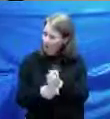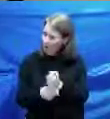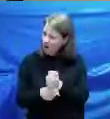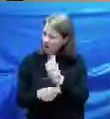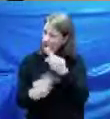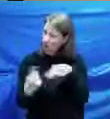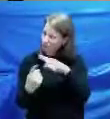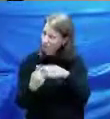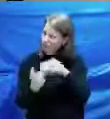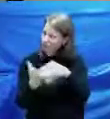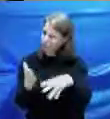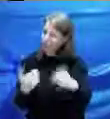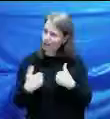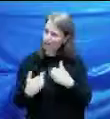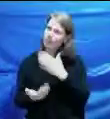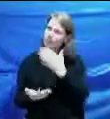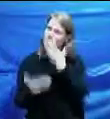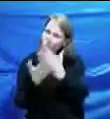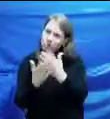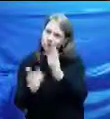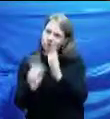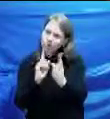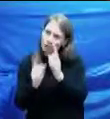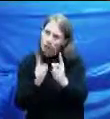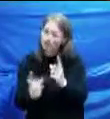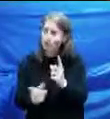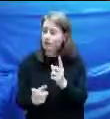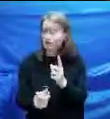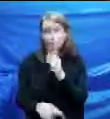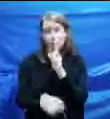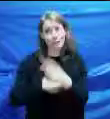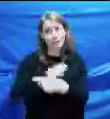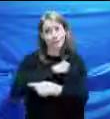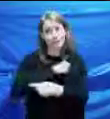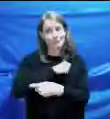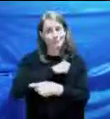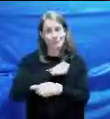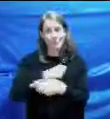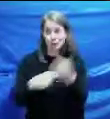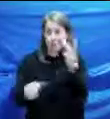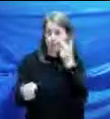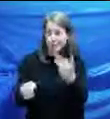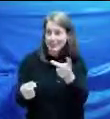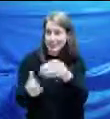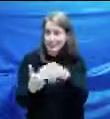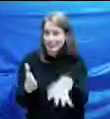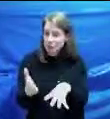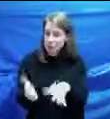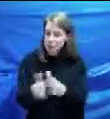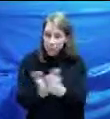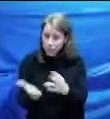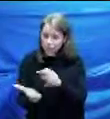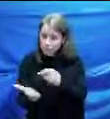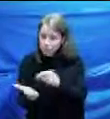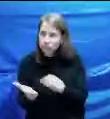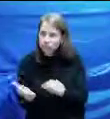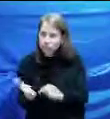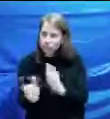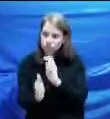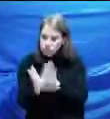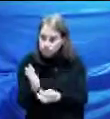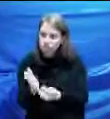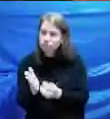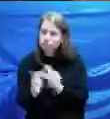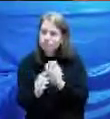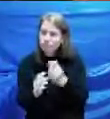about, right? So it can be very tempting if you see a student digging into the text and having a reaction, having their own epiphany, their